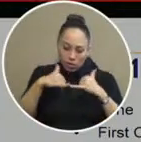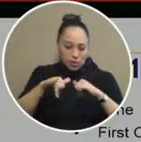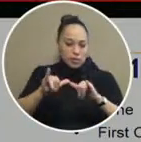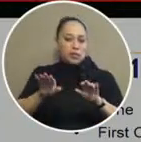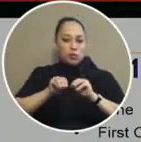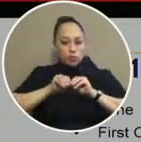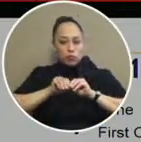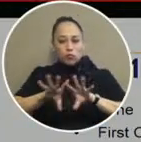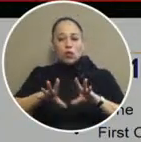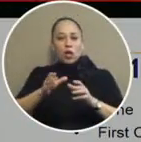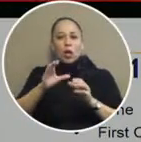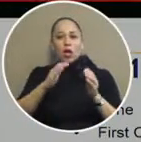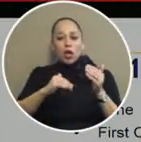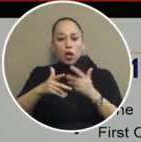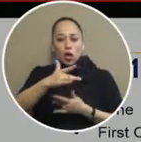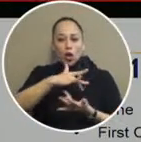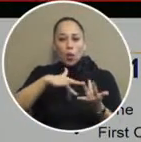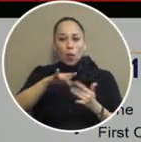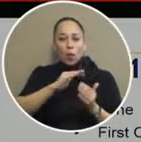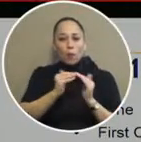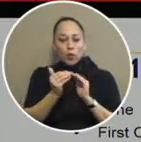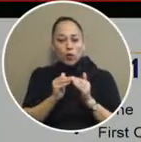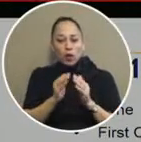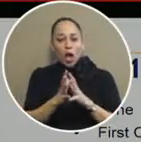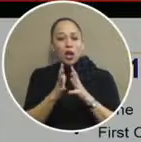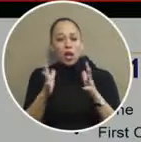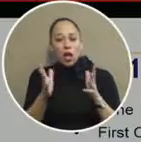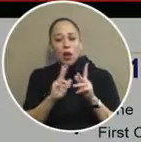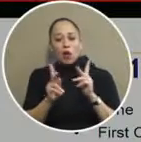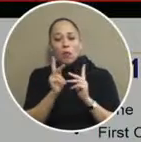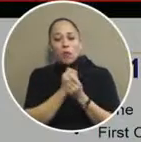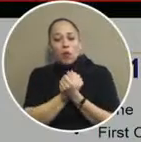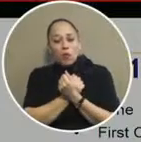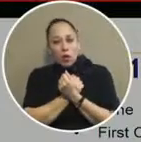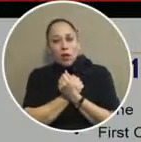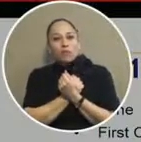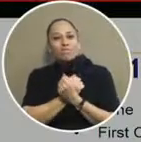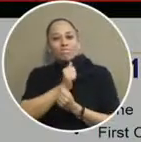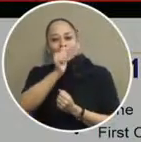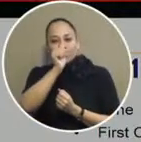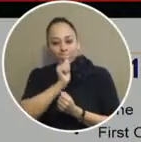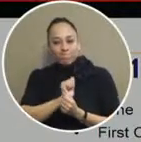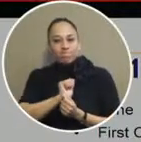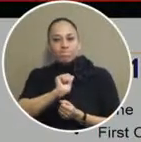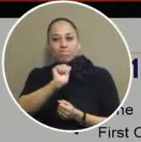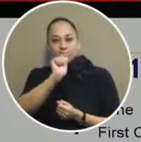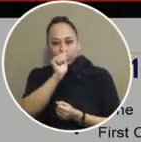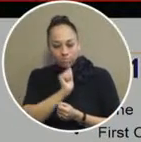community, and unfortunately, many of our loved ones are going to be suffering those